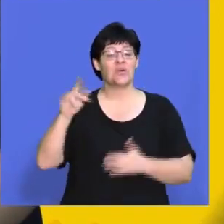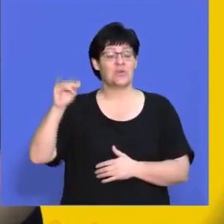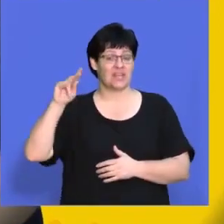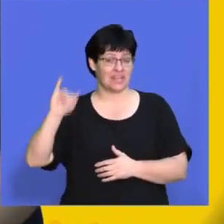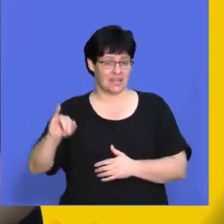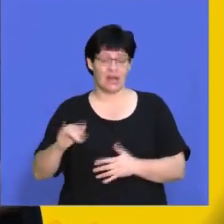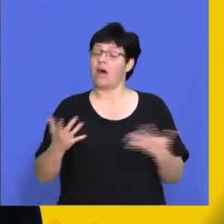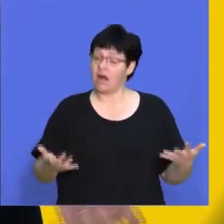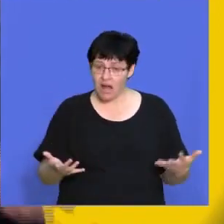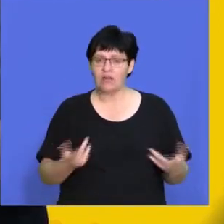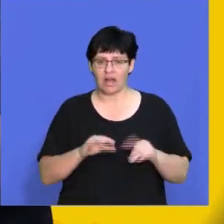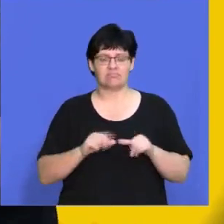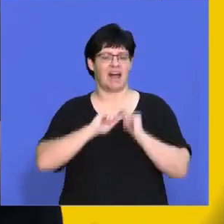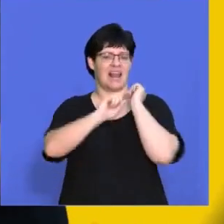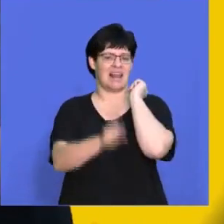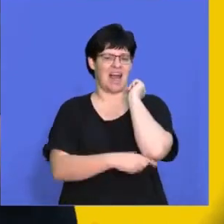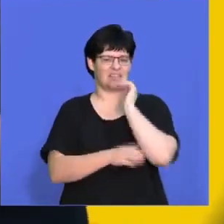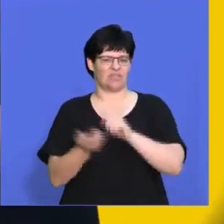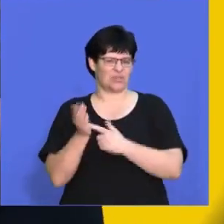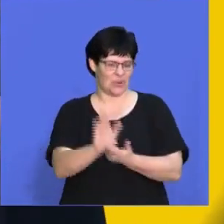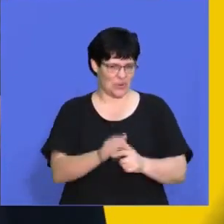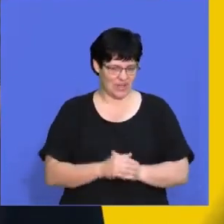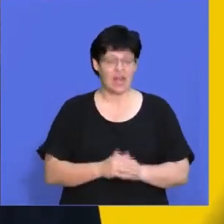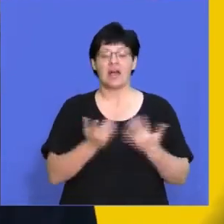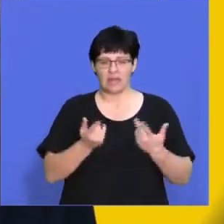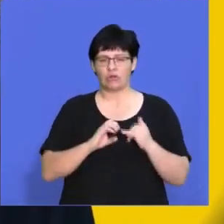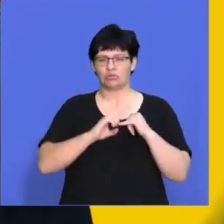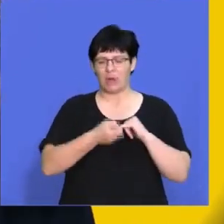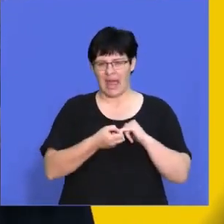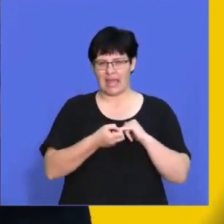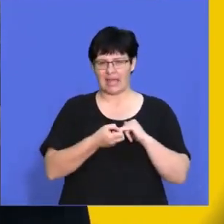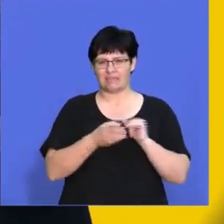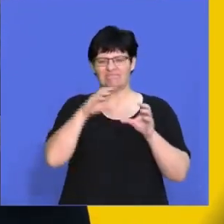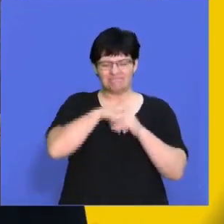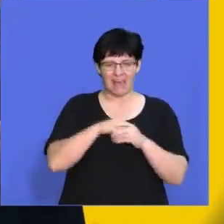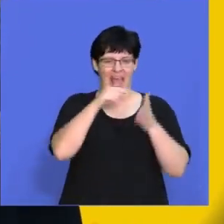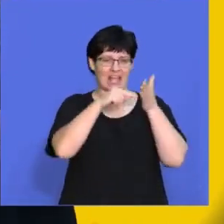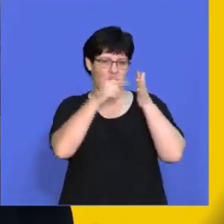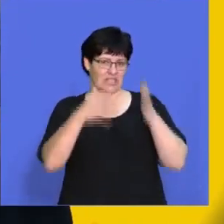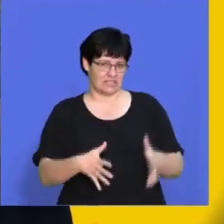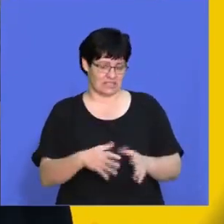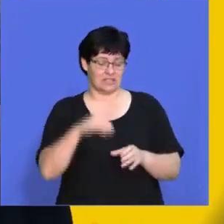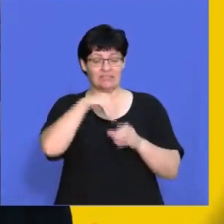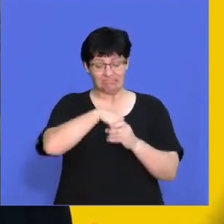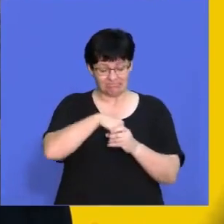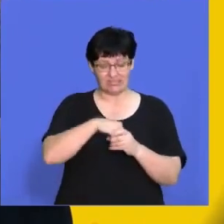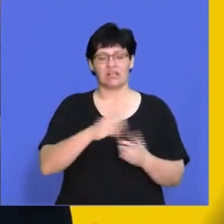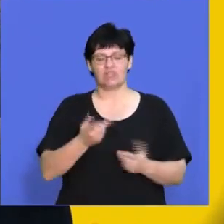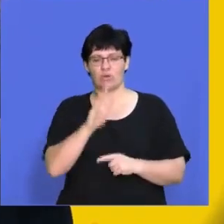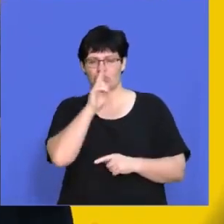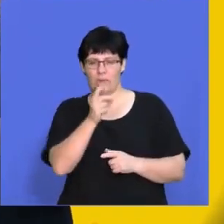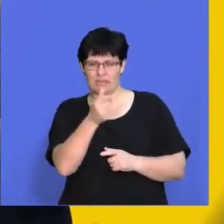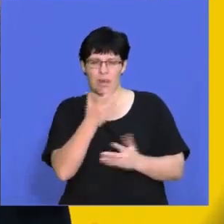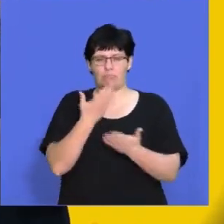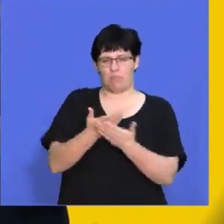Luni. All right, well, let's get on with the last segment of the show, and we're going to try and squeeze a bit of calculus in, and we're going to hopefully do a